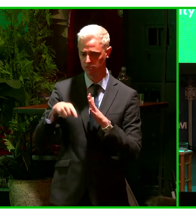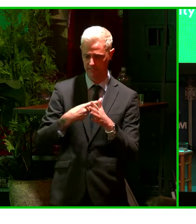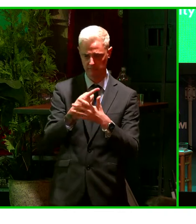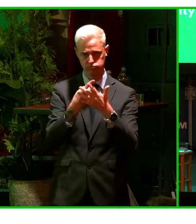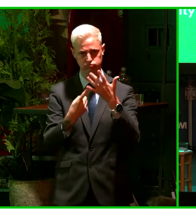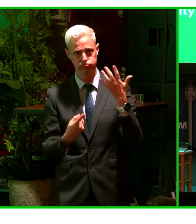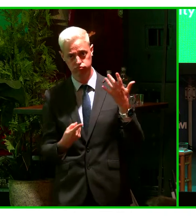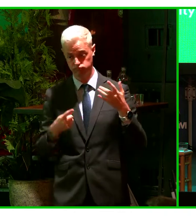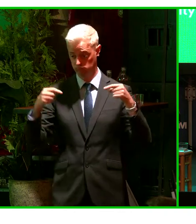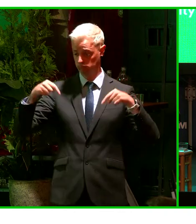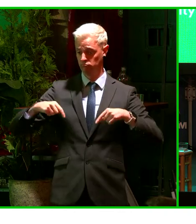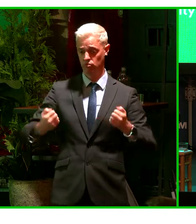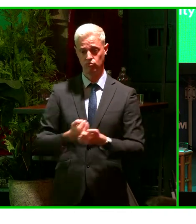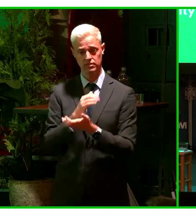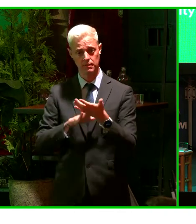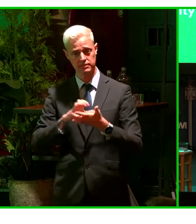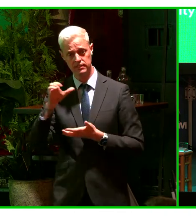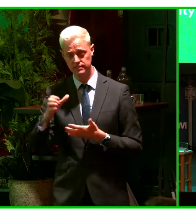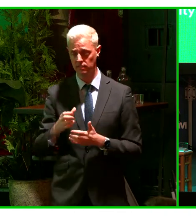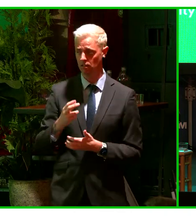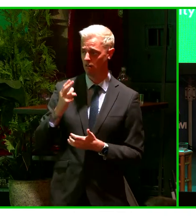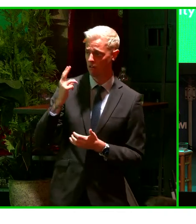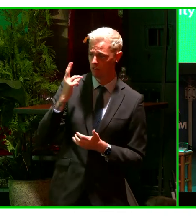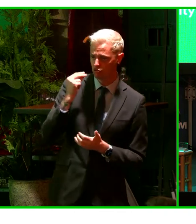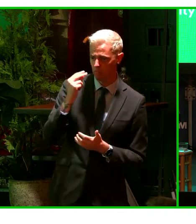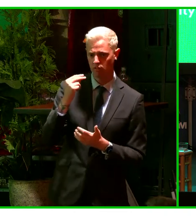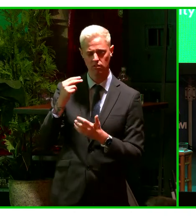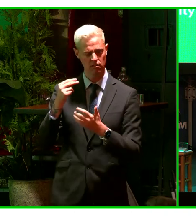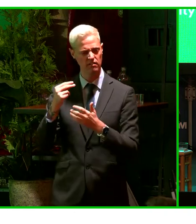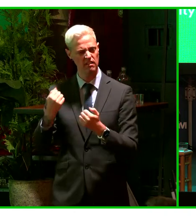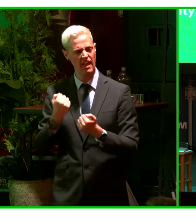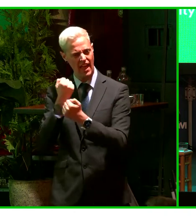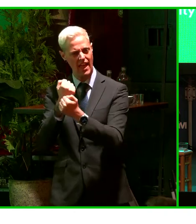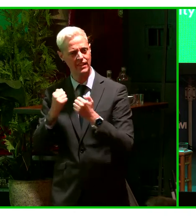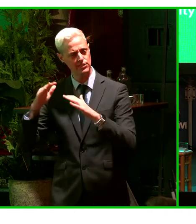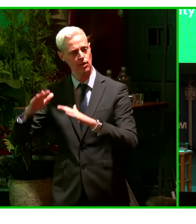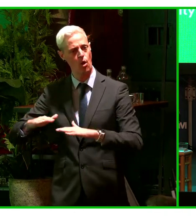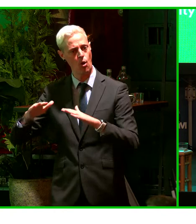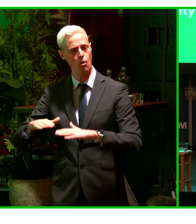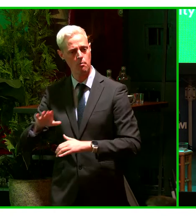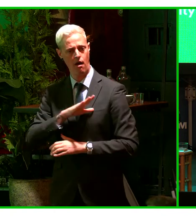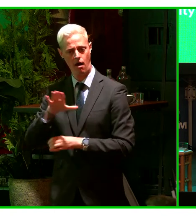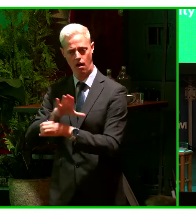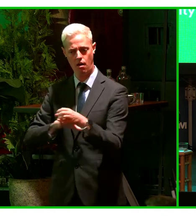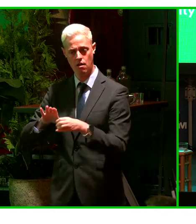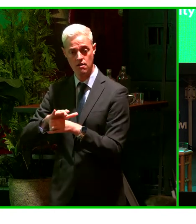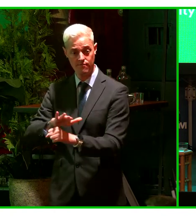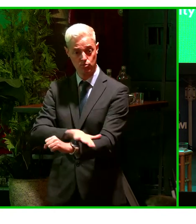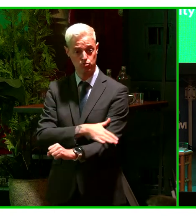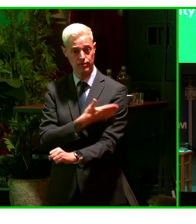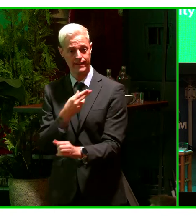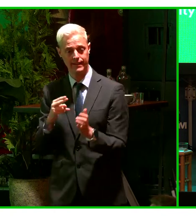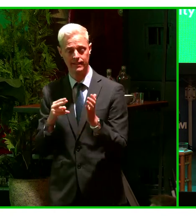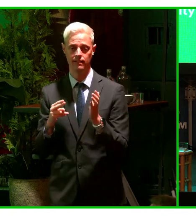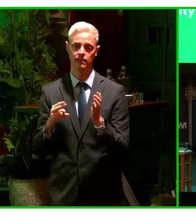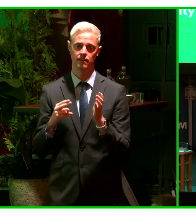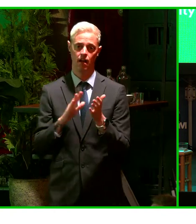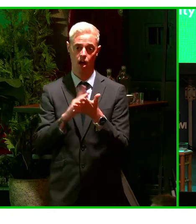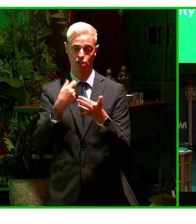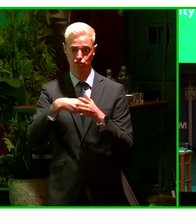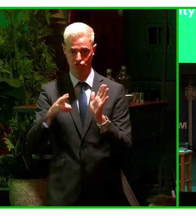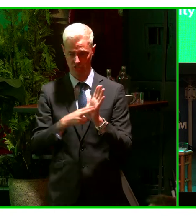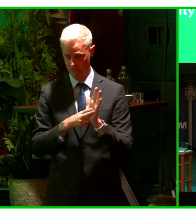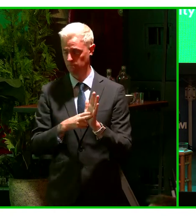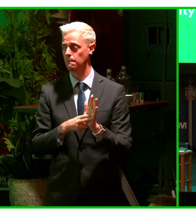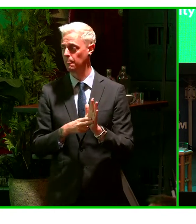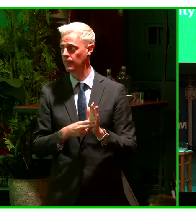Greater Manchester, the Trafford Low Carbon Energy Park, which is looking at producing green hydrogen, but also HyNet. So we're a consortium member, and